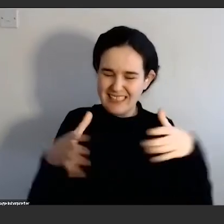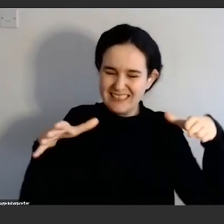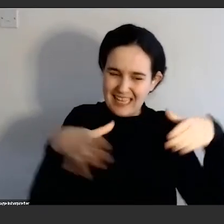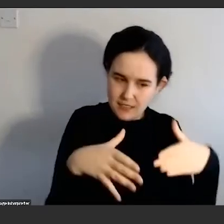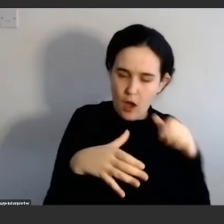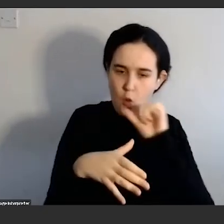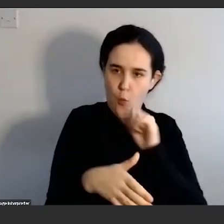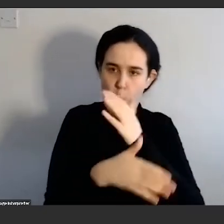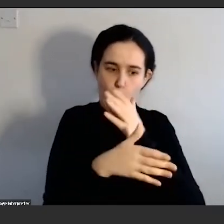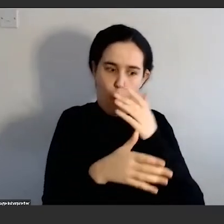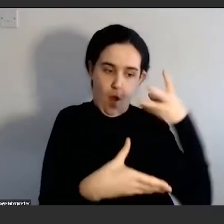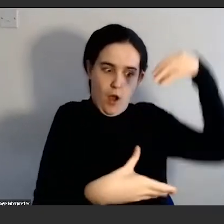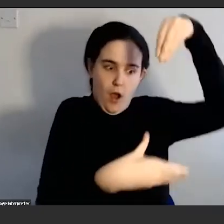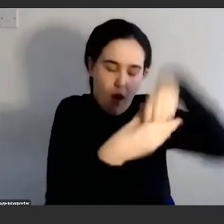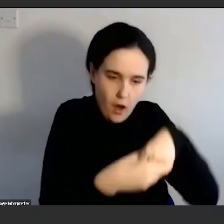the barriers better?